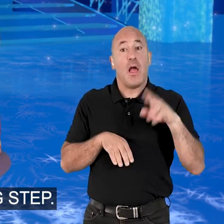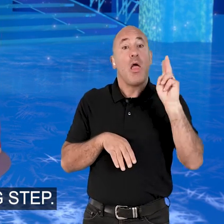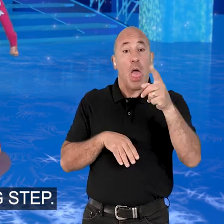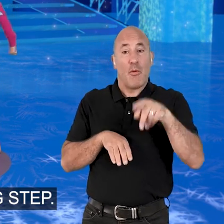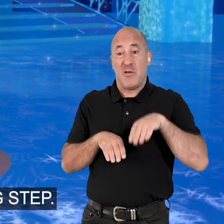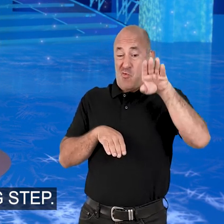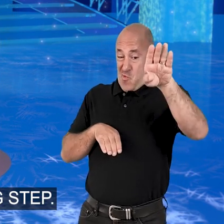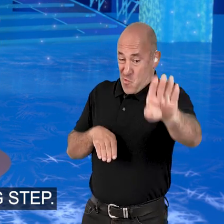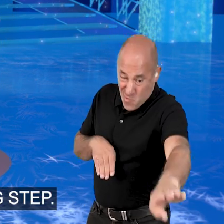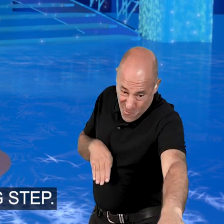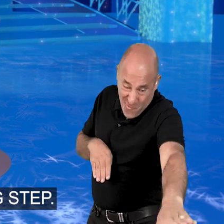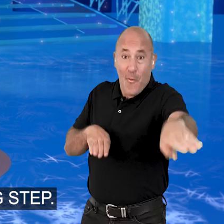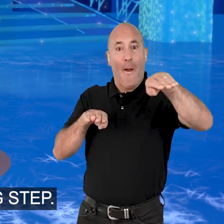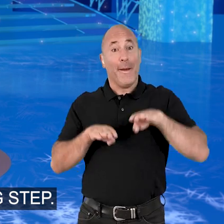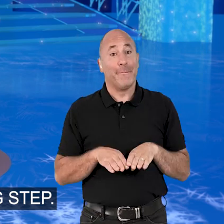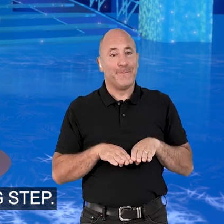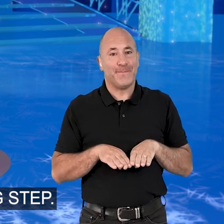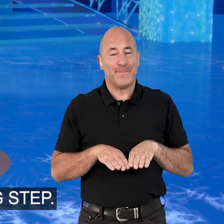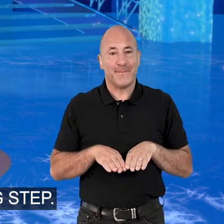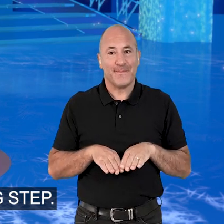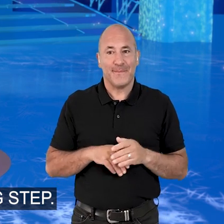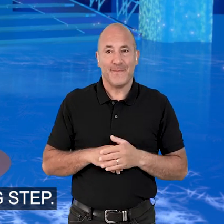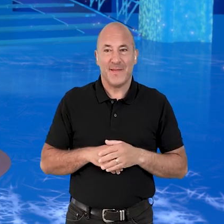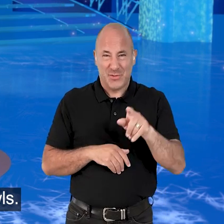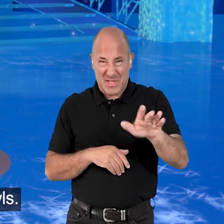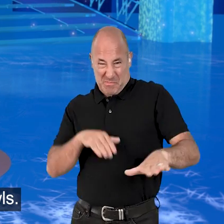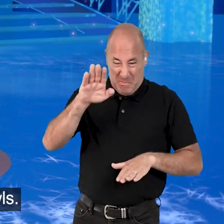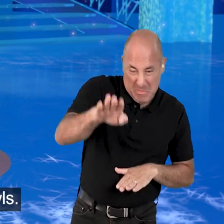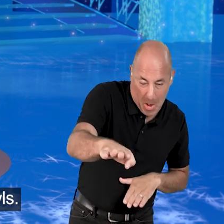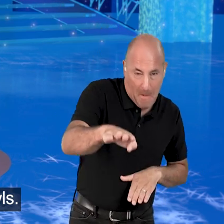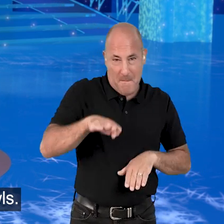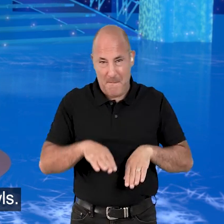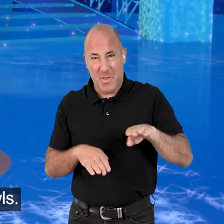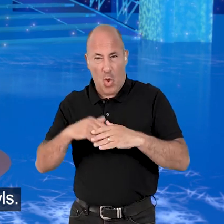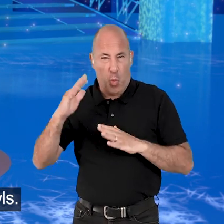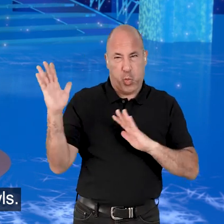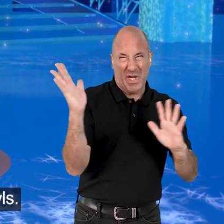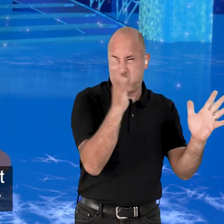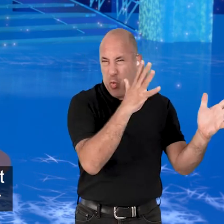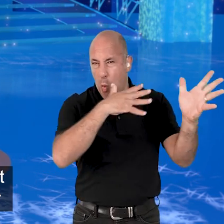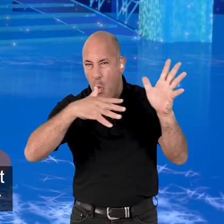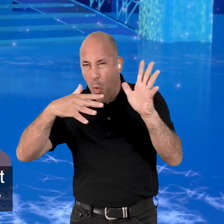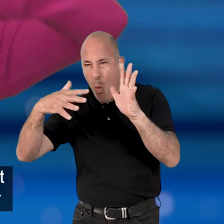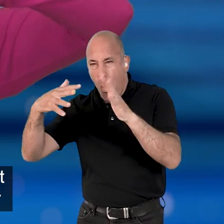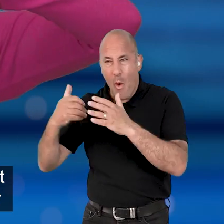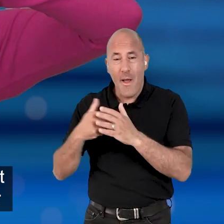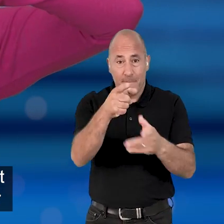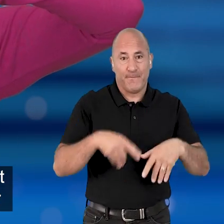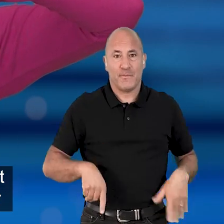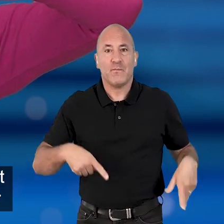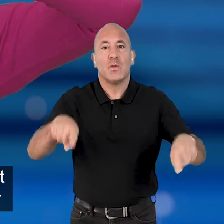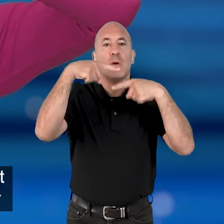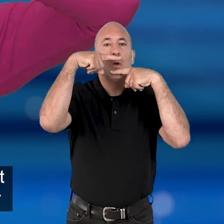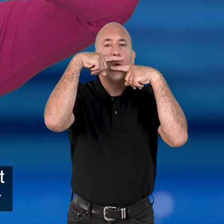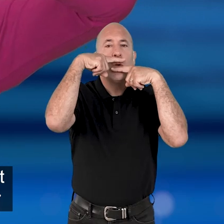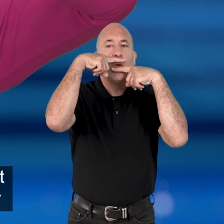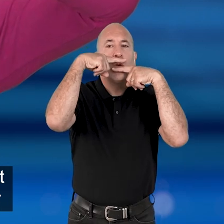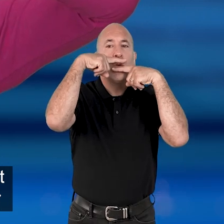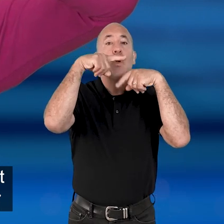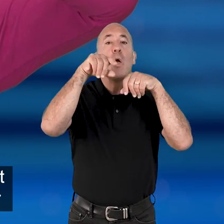one. Big step. As she goes, the wind howls. Legs wide, fingers in front of your